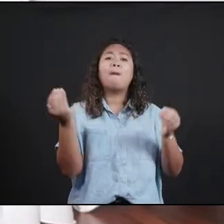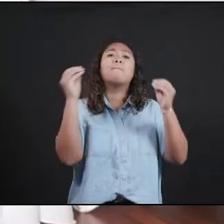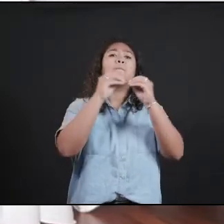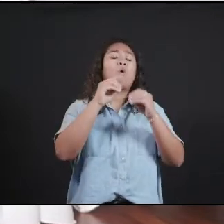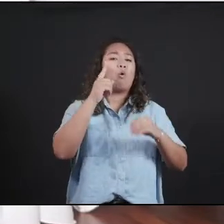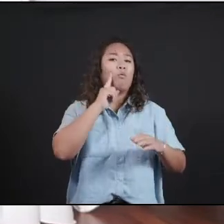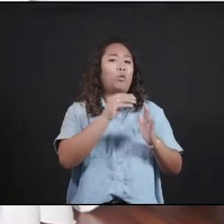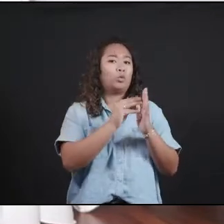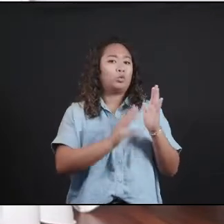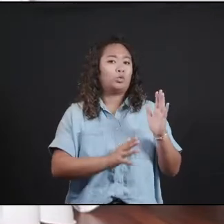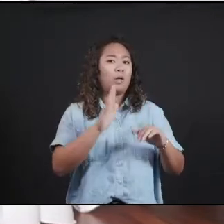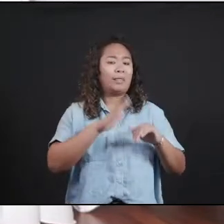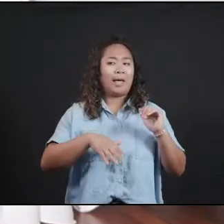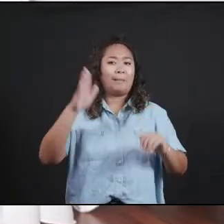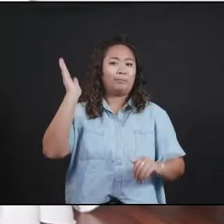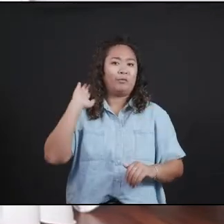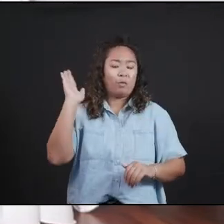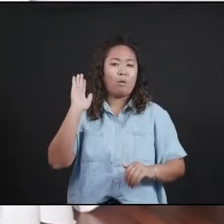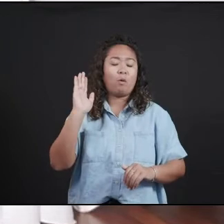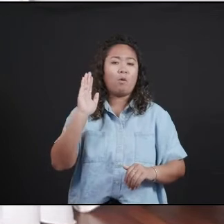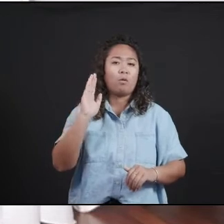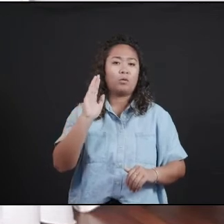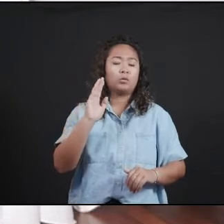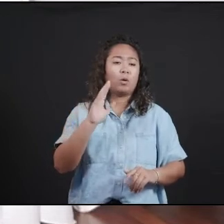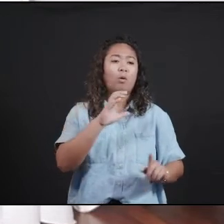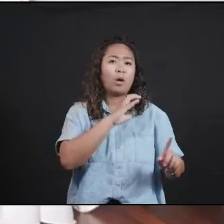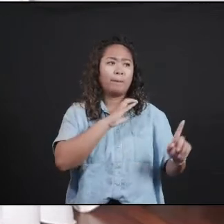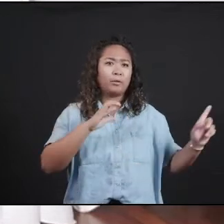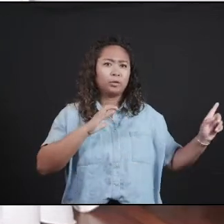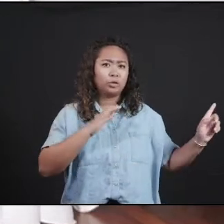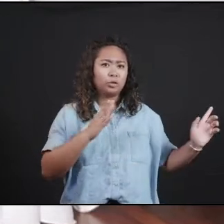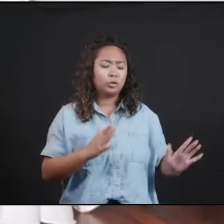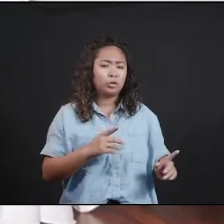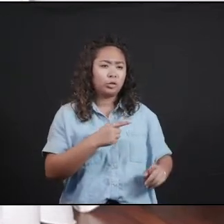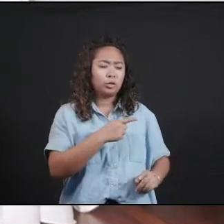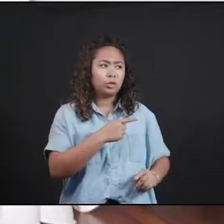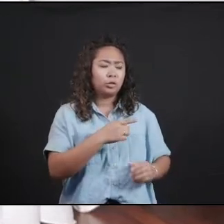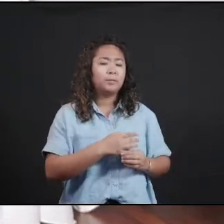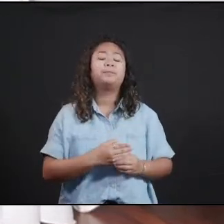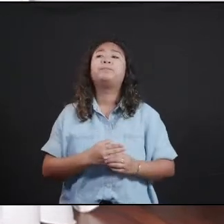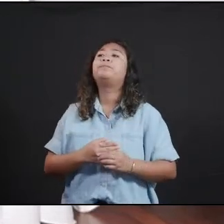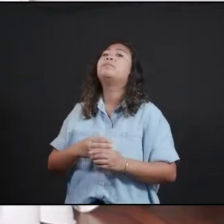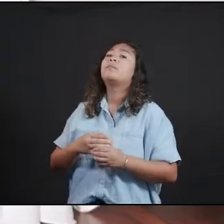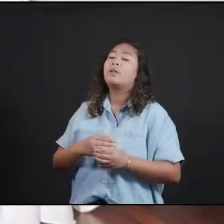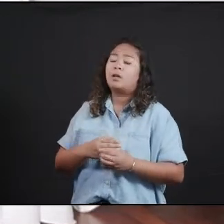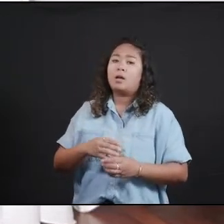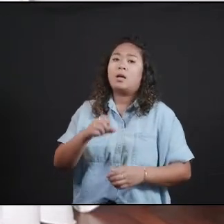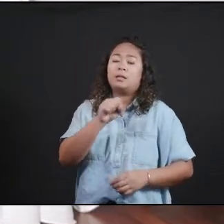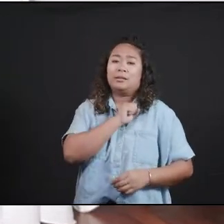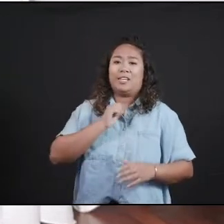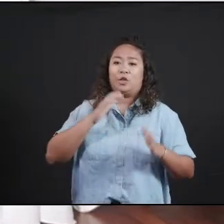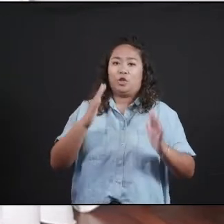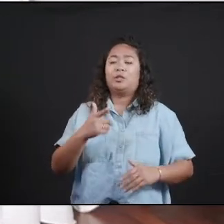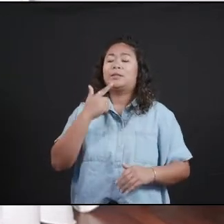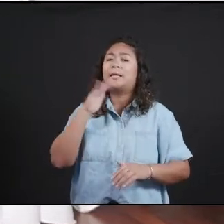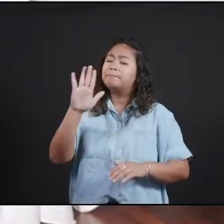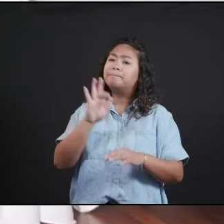school, we're going to have Commissioner Raquel Benjamin Berry on here on Wednesday, and she will be unveiling the school